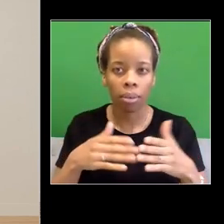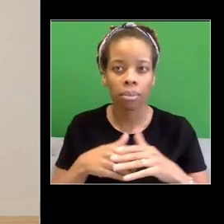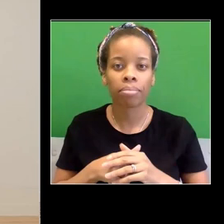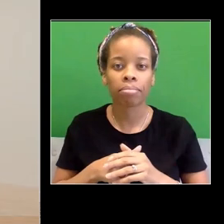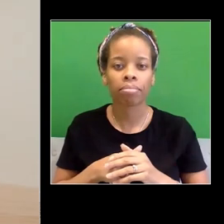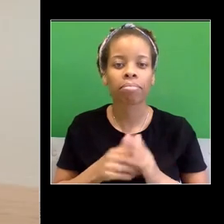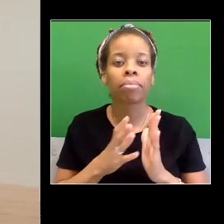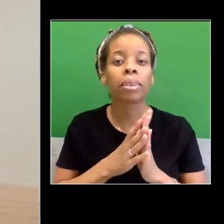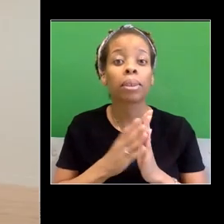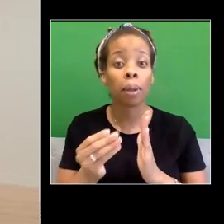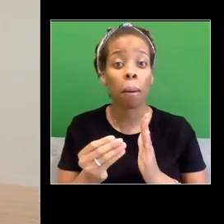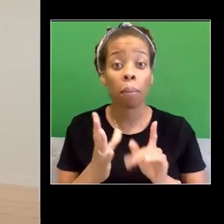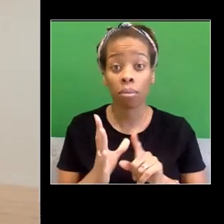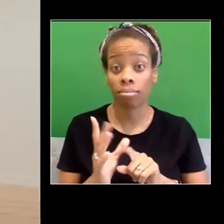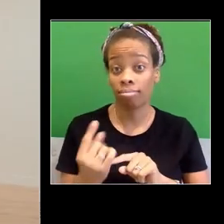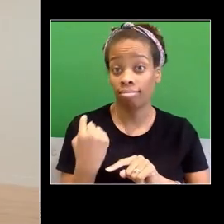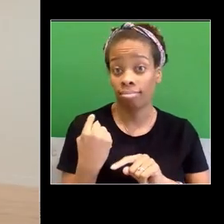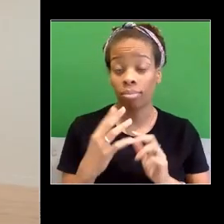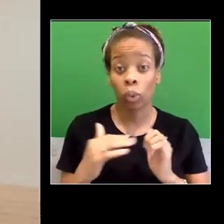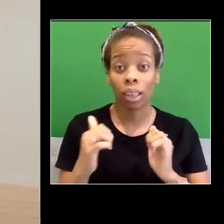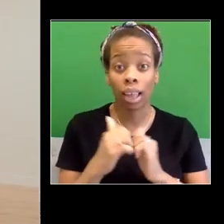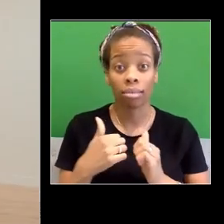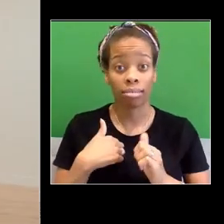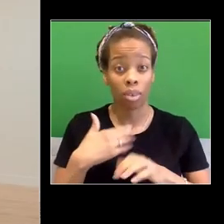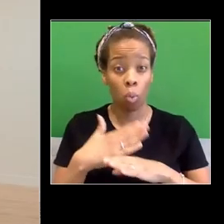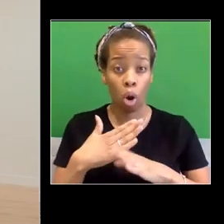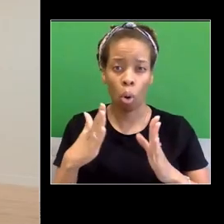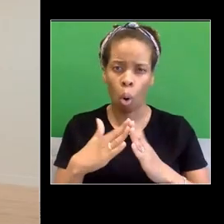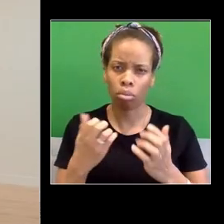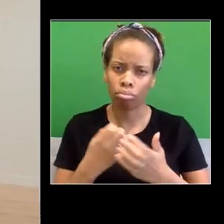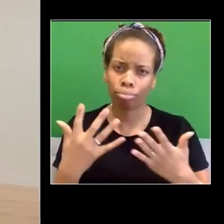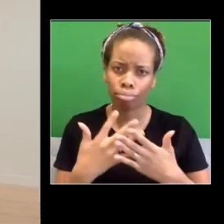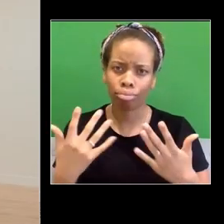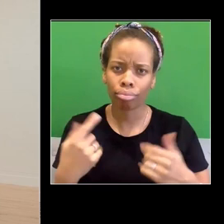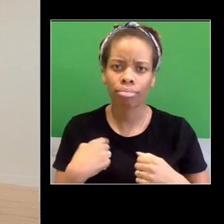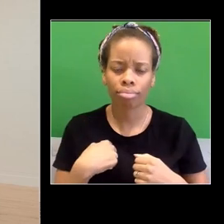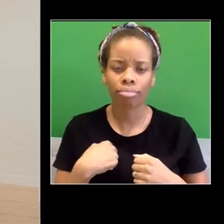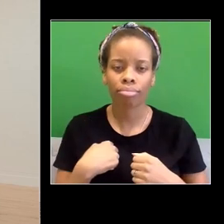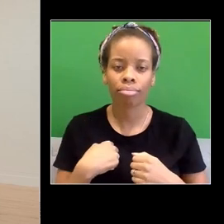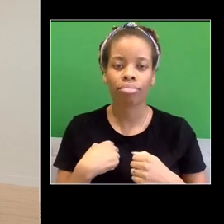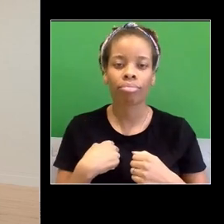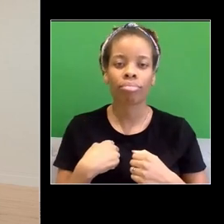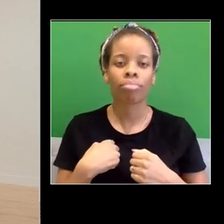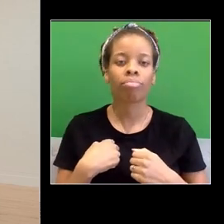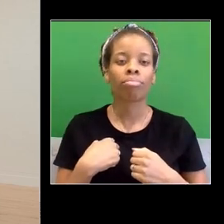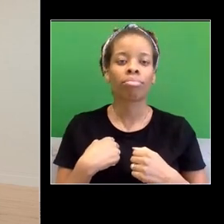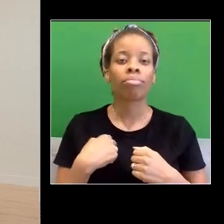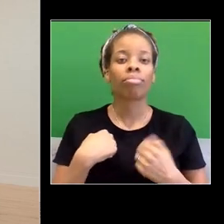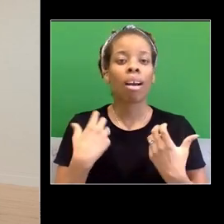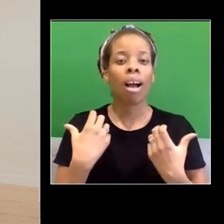example, this past weekend, I mean, I've been working at home a lot, and I had